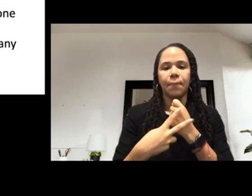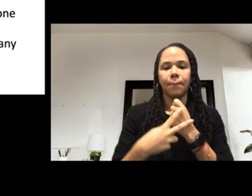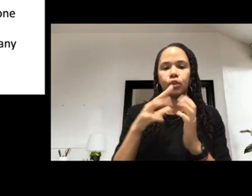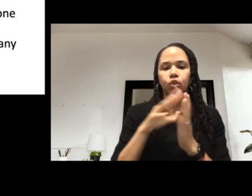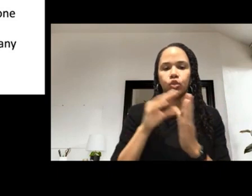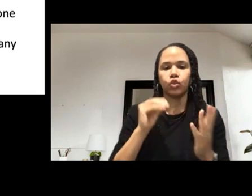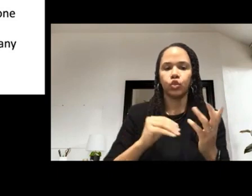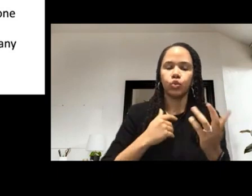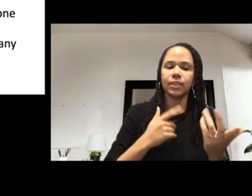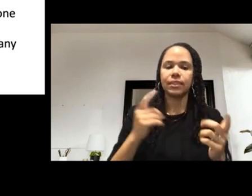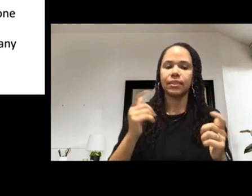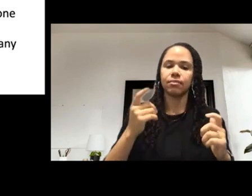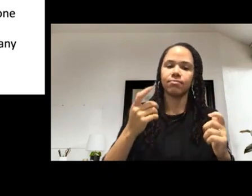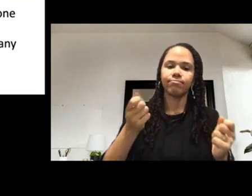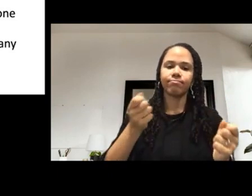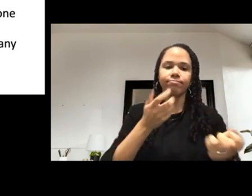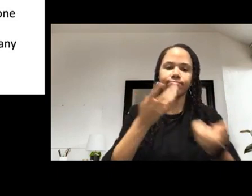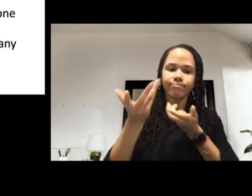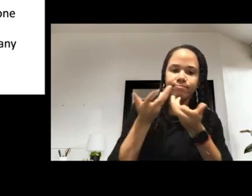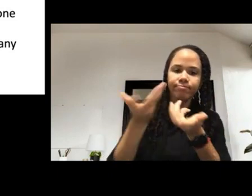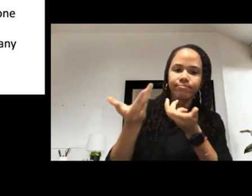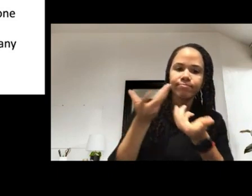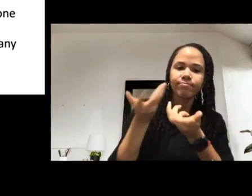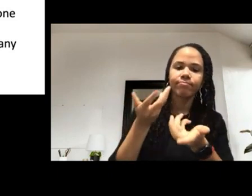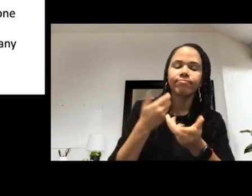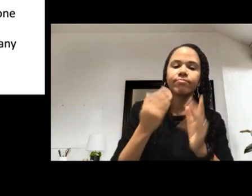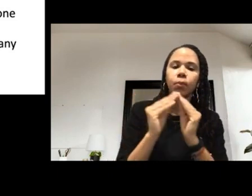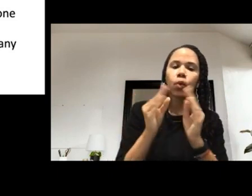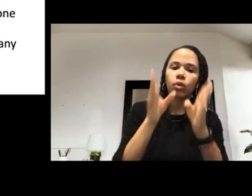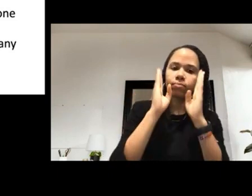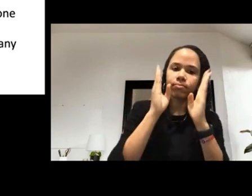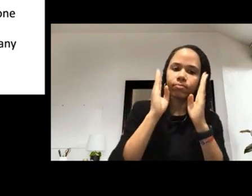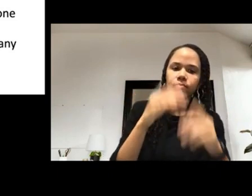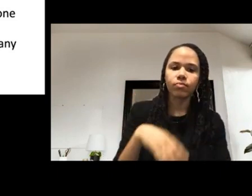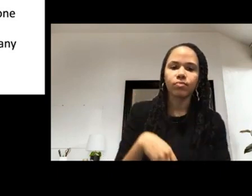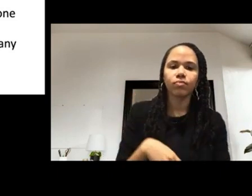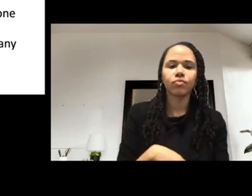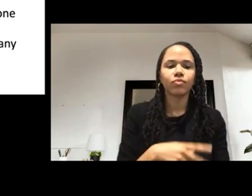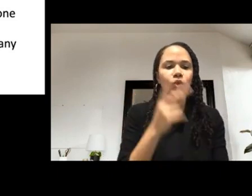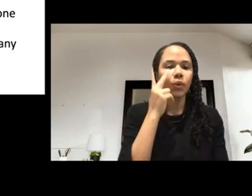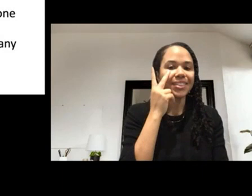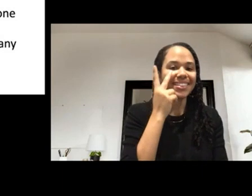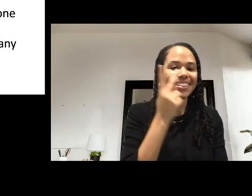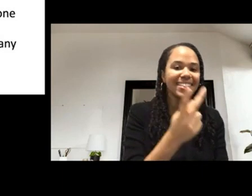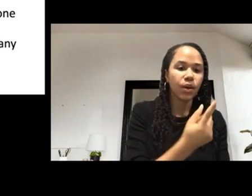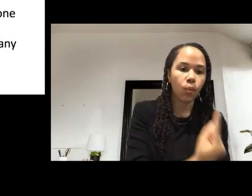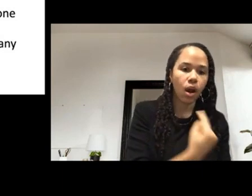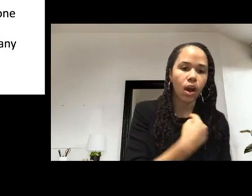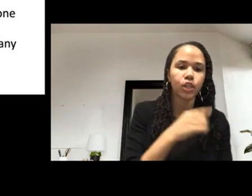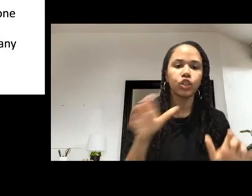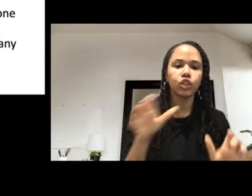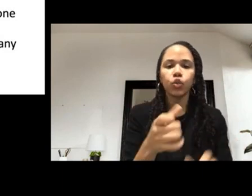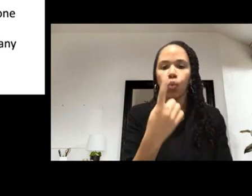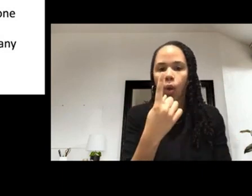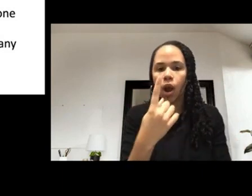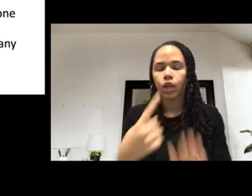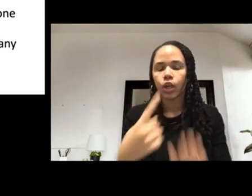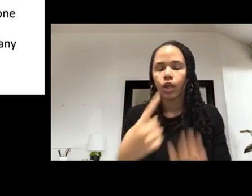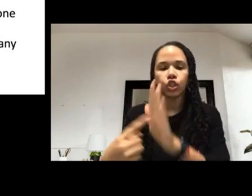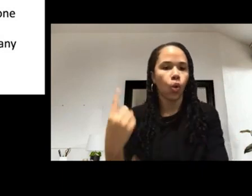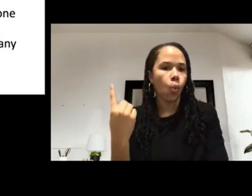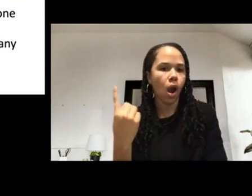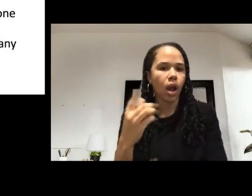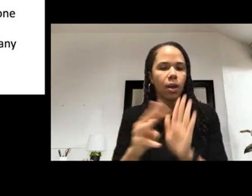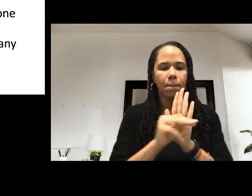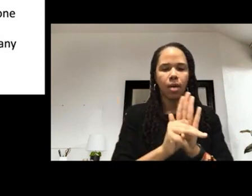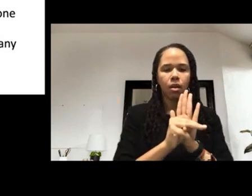more likely to pay attention. So there's like a see one, do one, show one type of model where we would build parts of